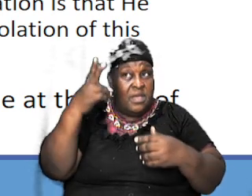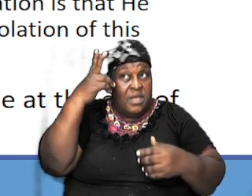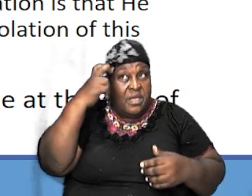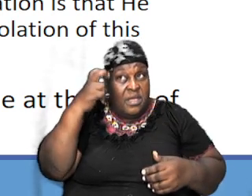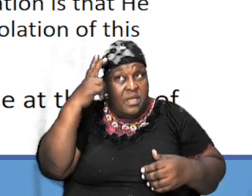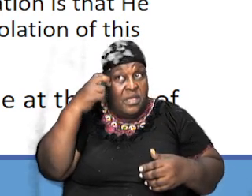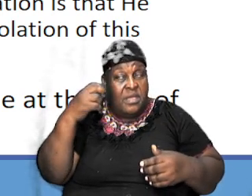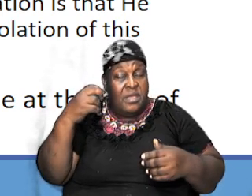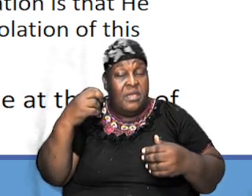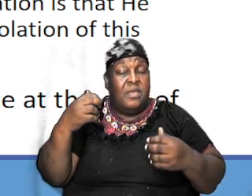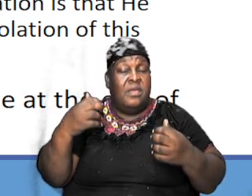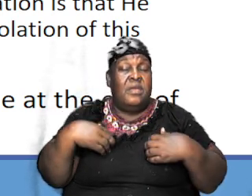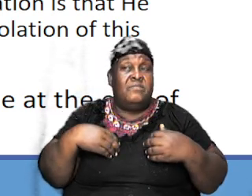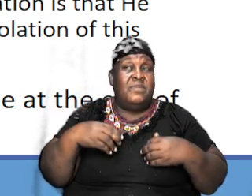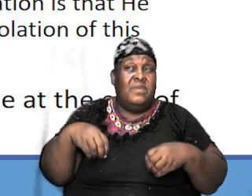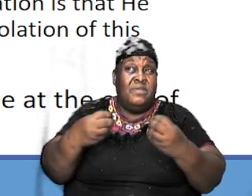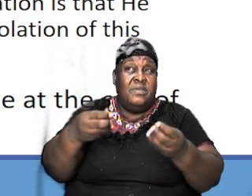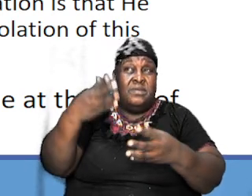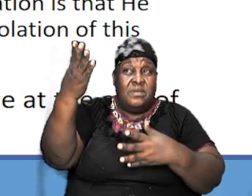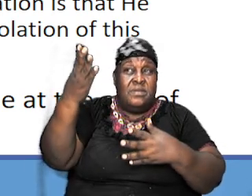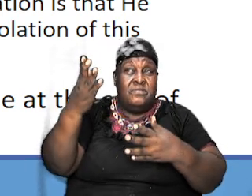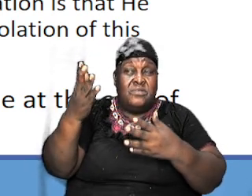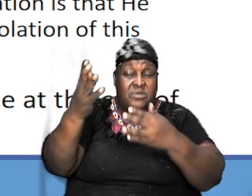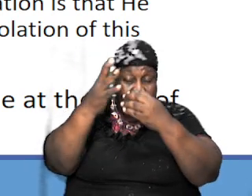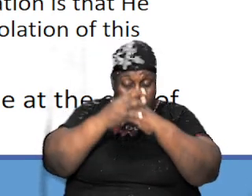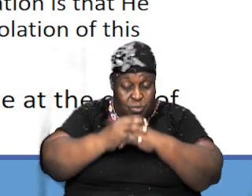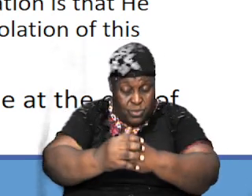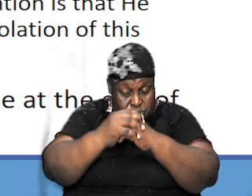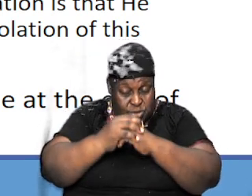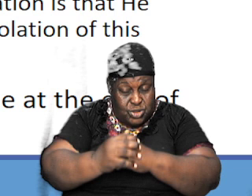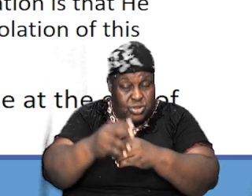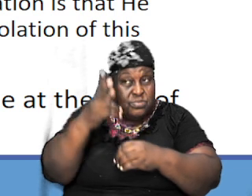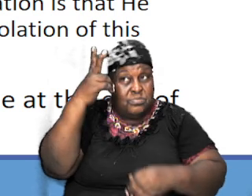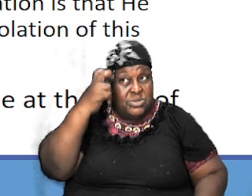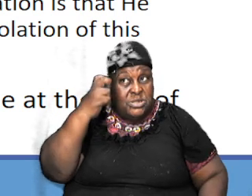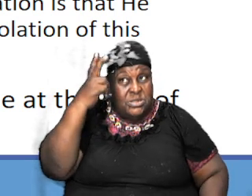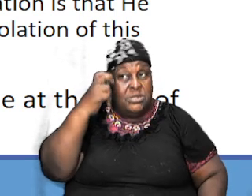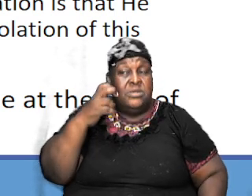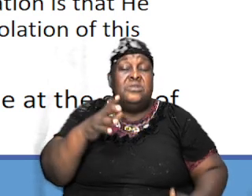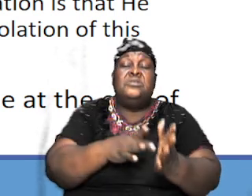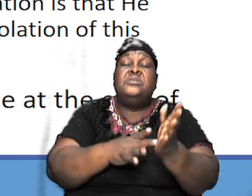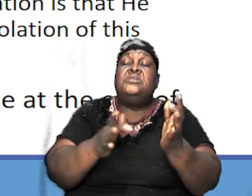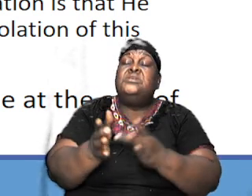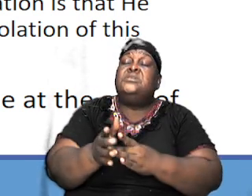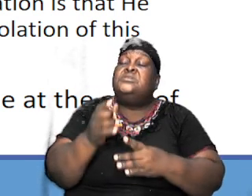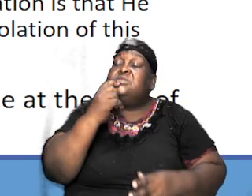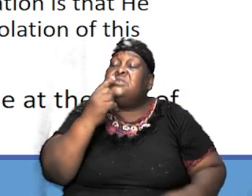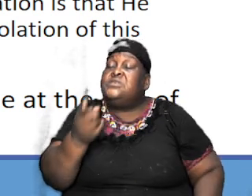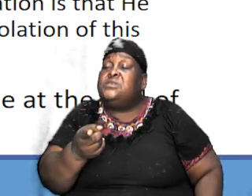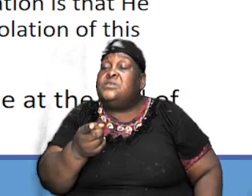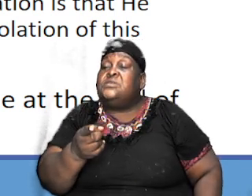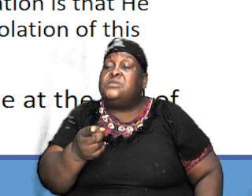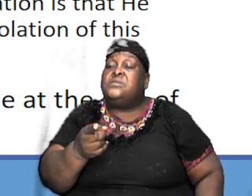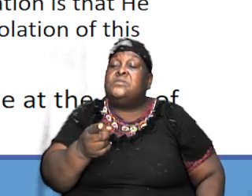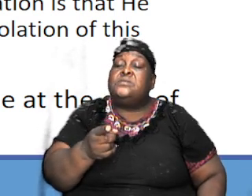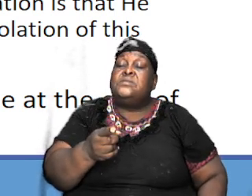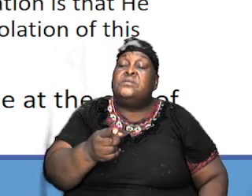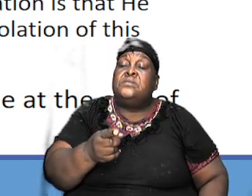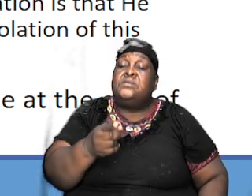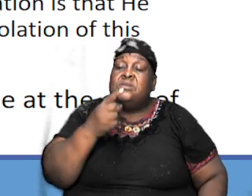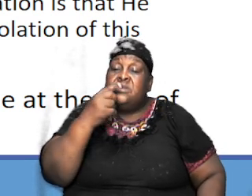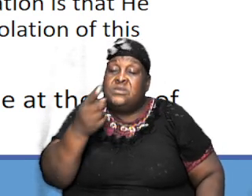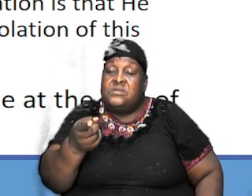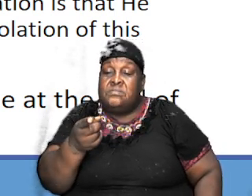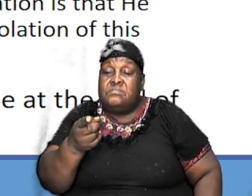you, if you will thus bow down and worship me. Jesus quoted what I believe was Deuteronomy 6 and